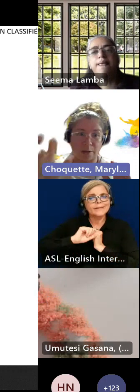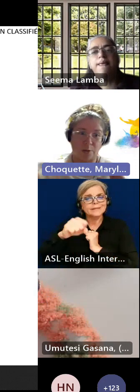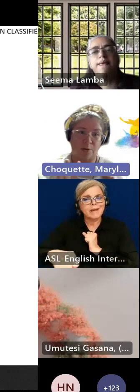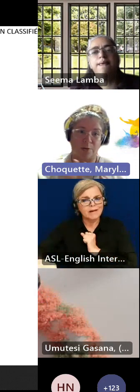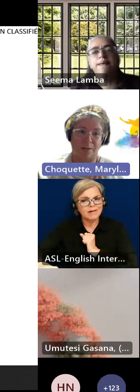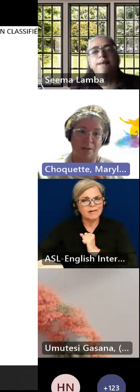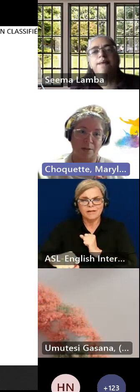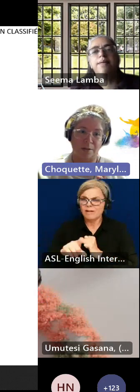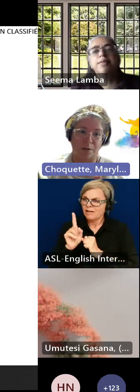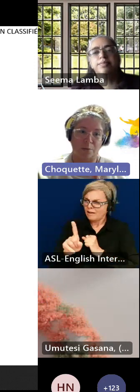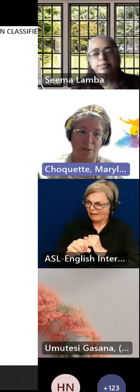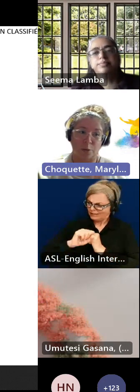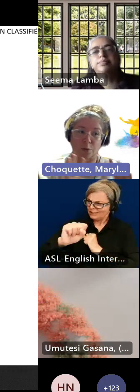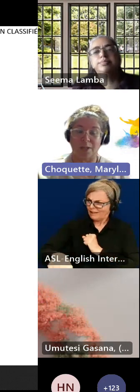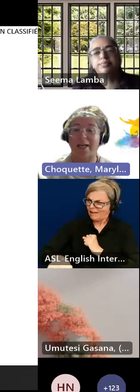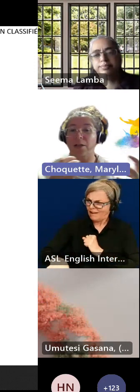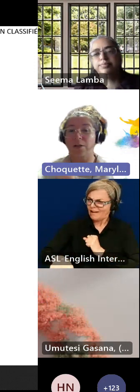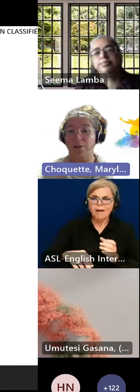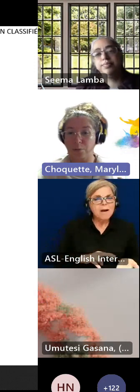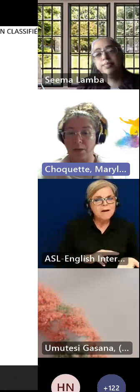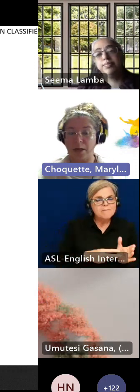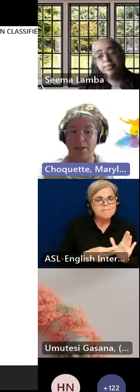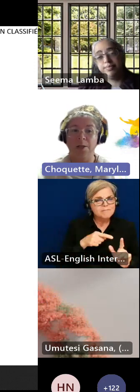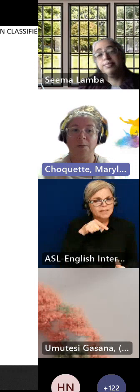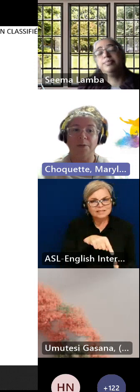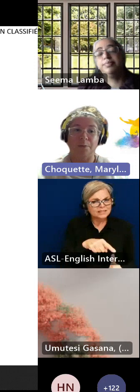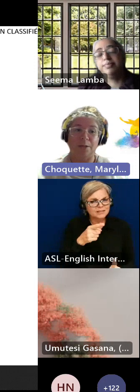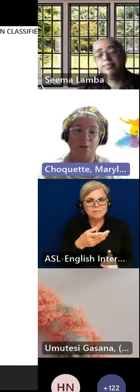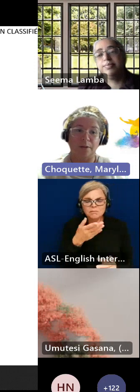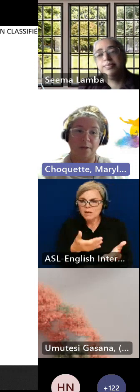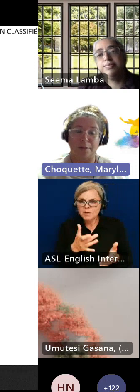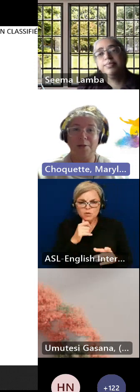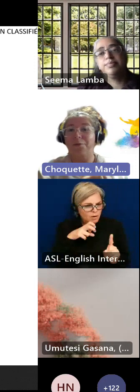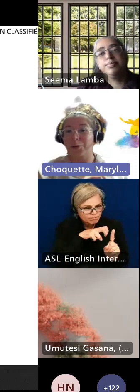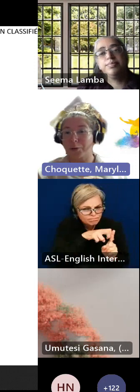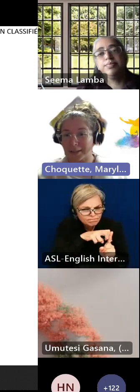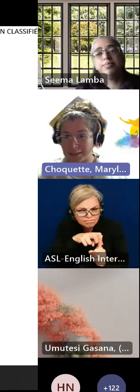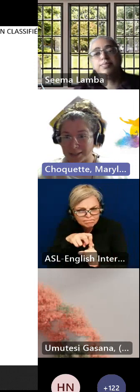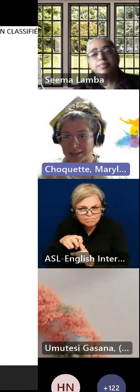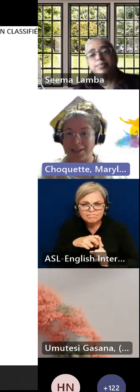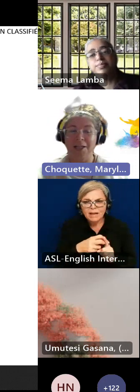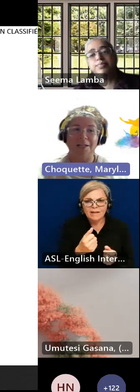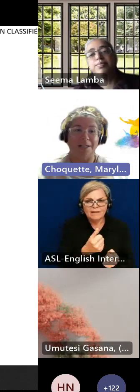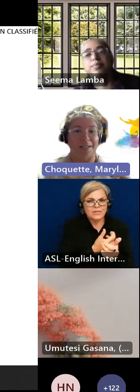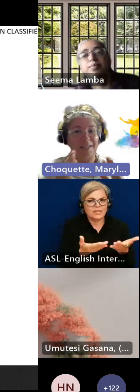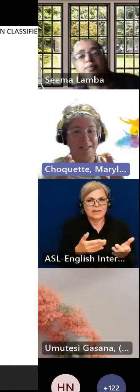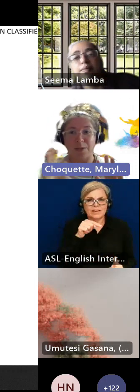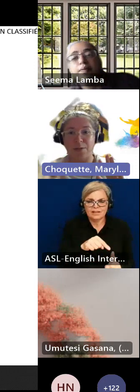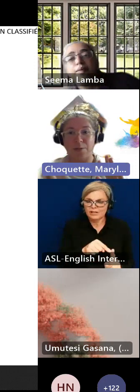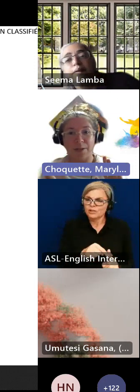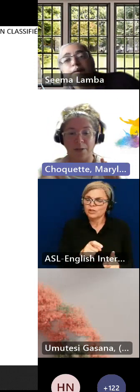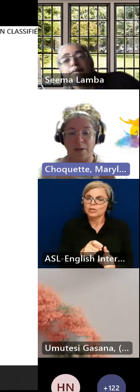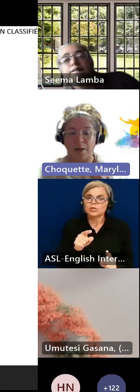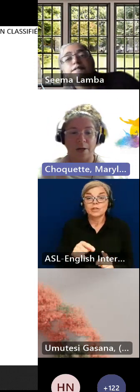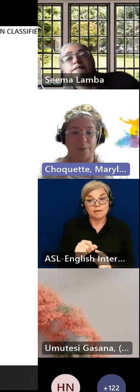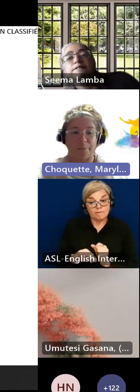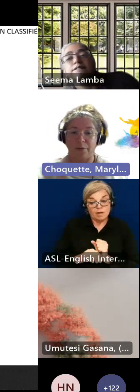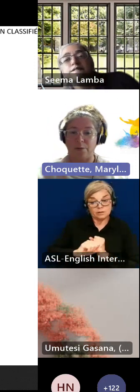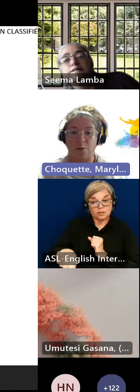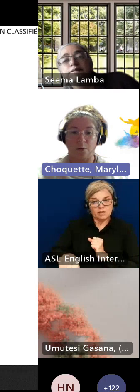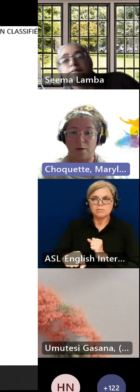of everything you should be taking stock when you're creating a new plan. So make sure that if you're extending, it's like 6 months to a